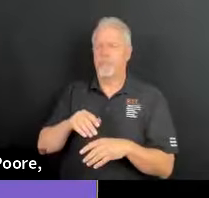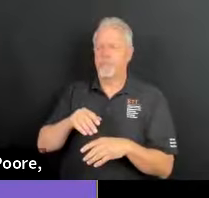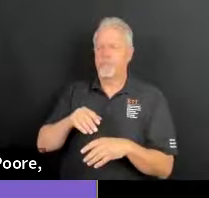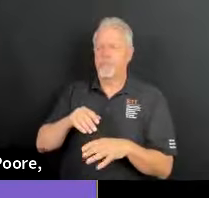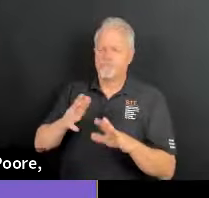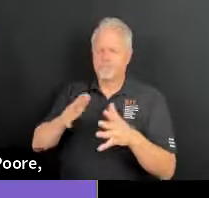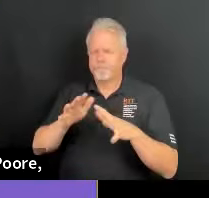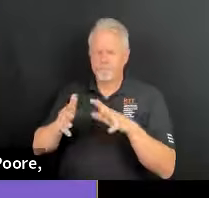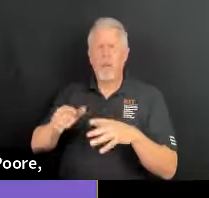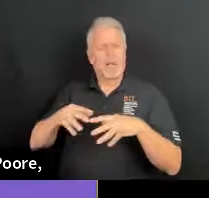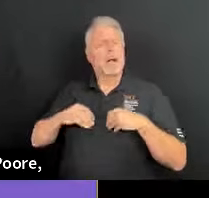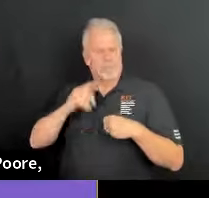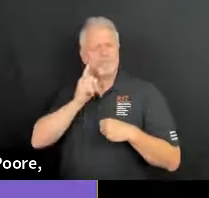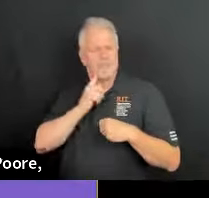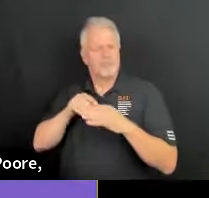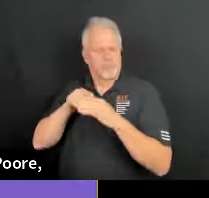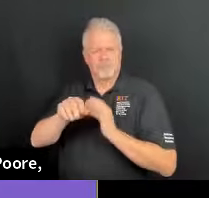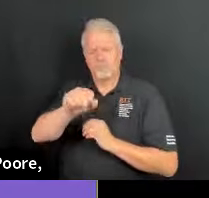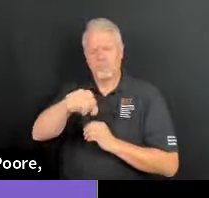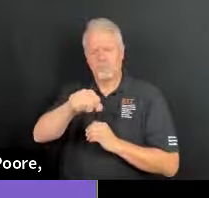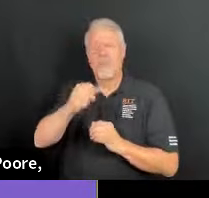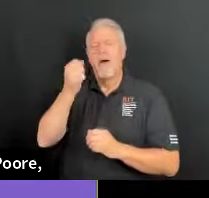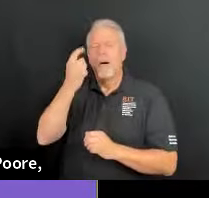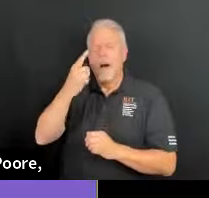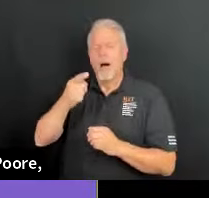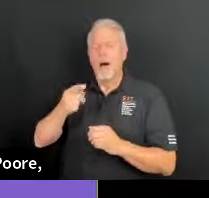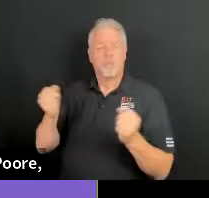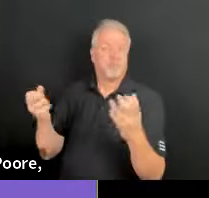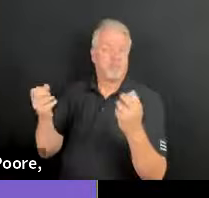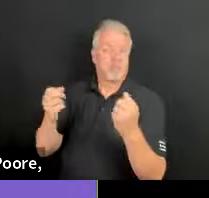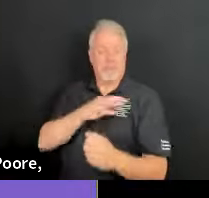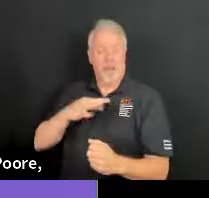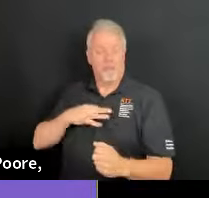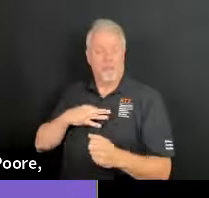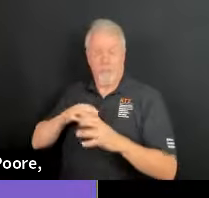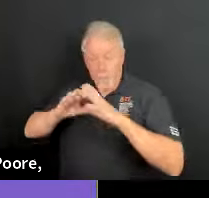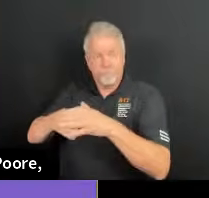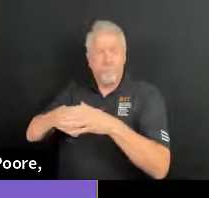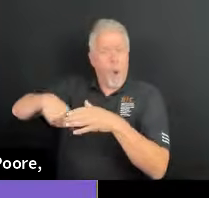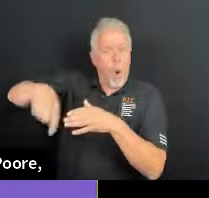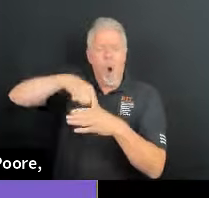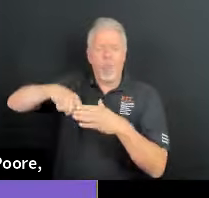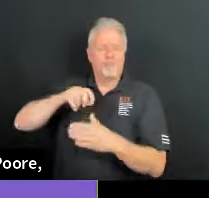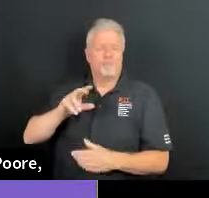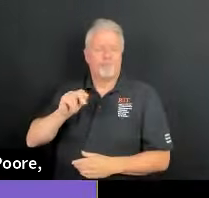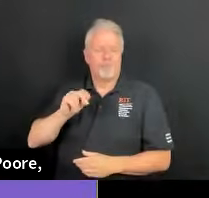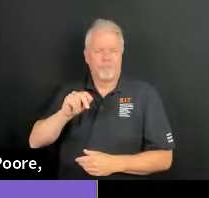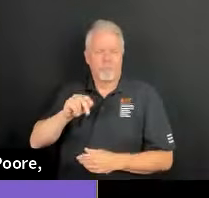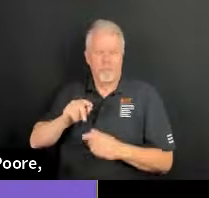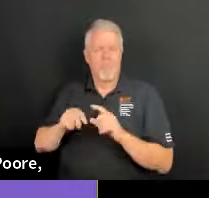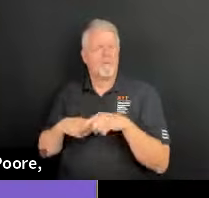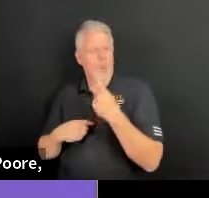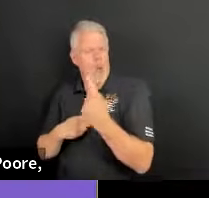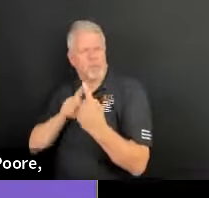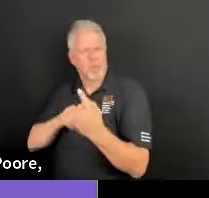It's becoming more mainstream. They do still accept deaf individuals, but the signing core